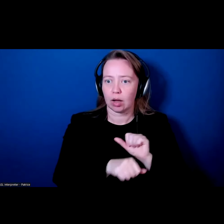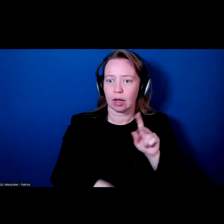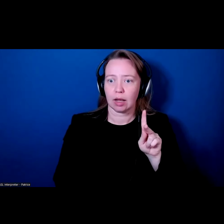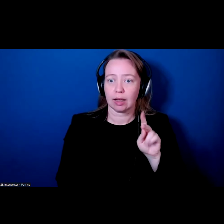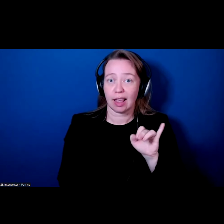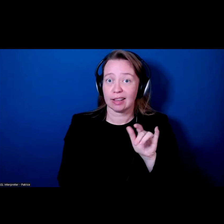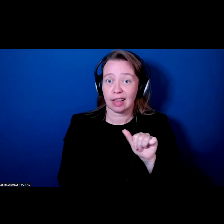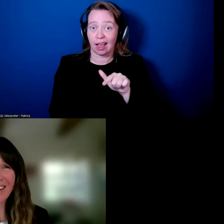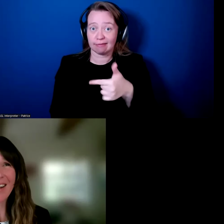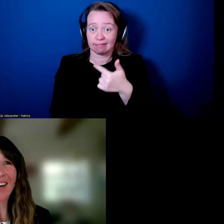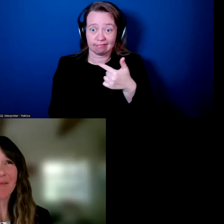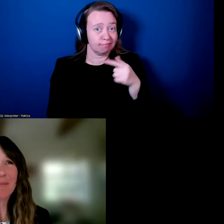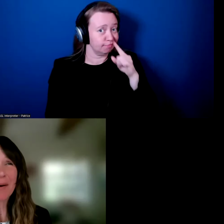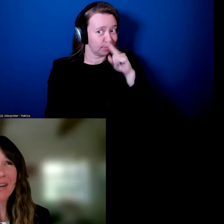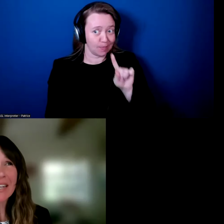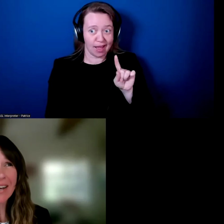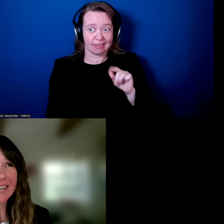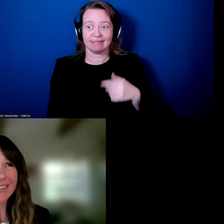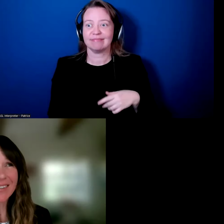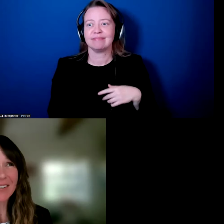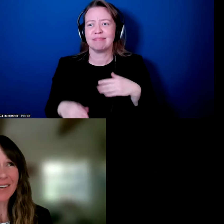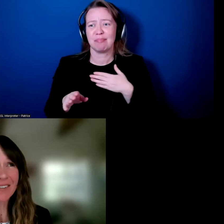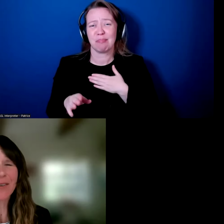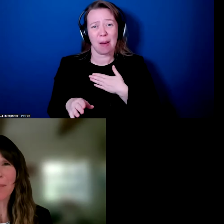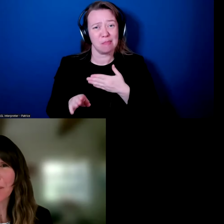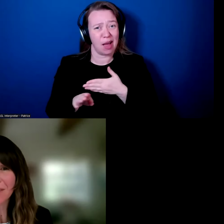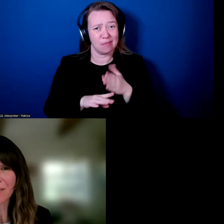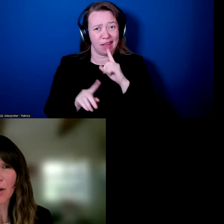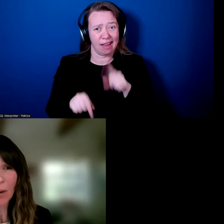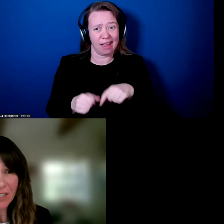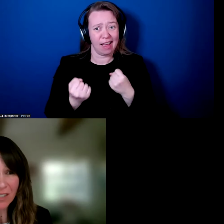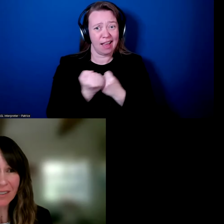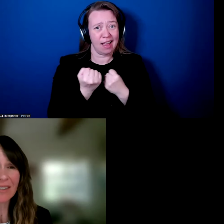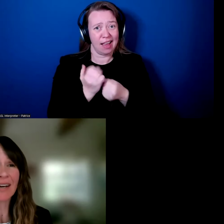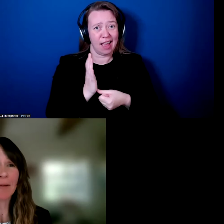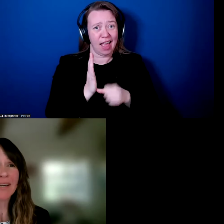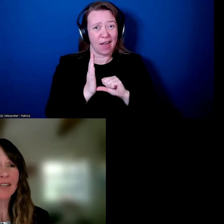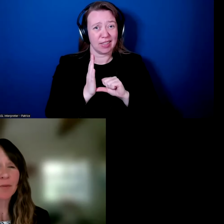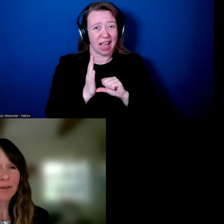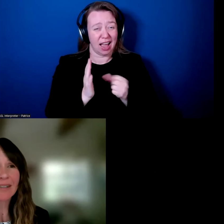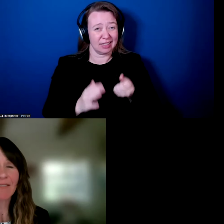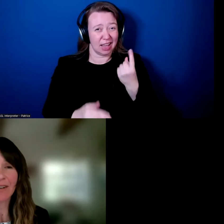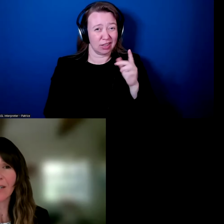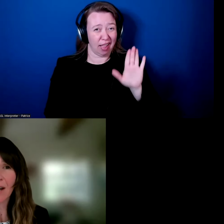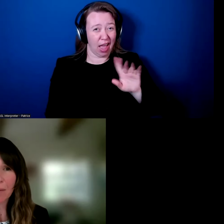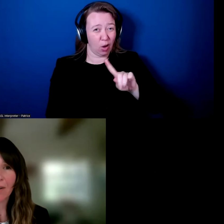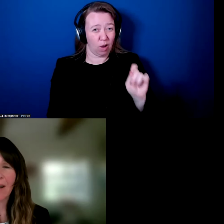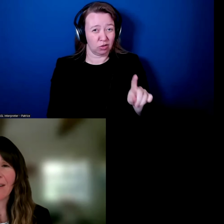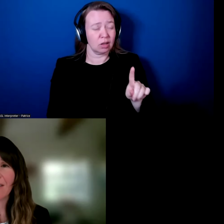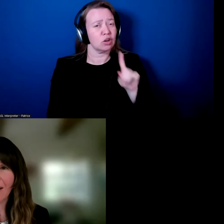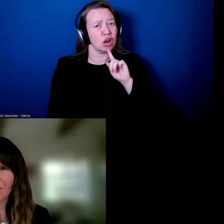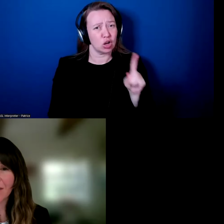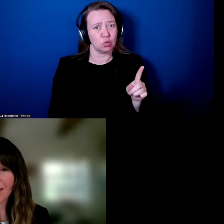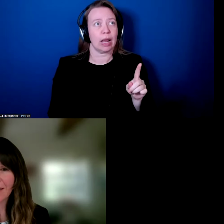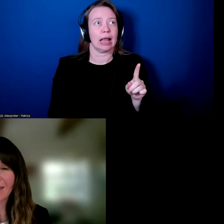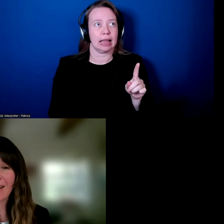You can, but mainly my answer is to underscore the importance of the question. It is really very topical. I